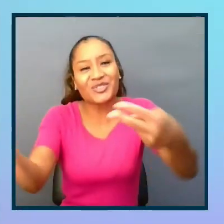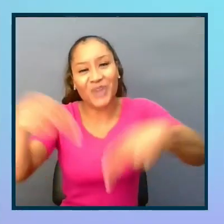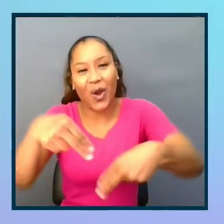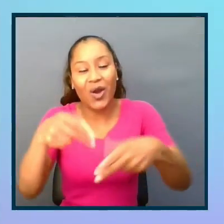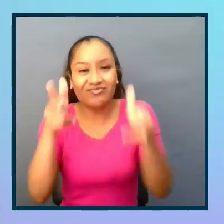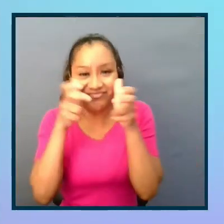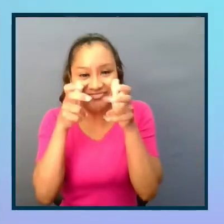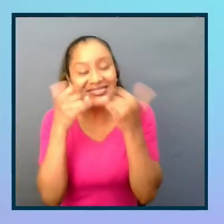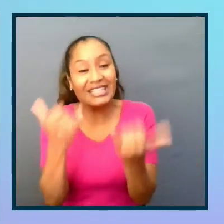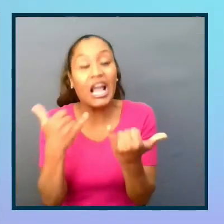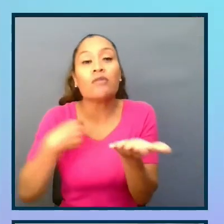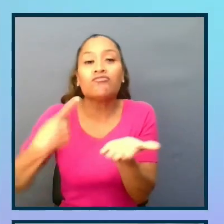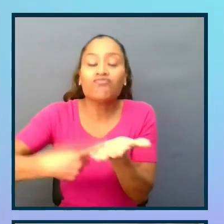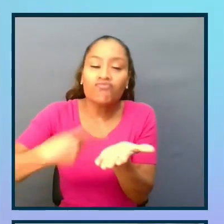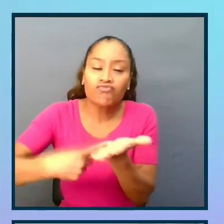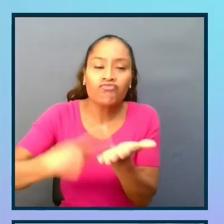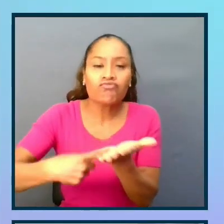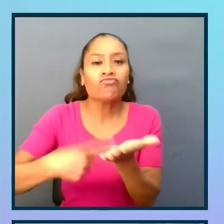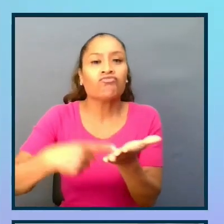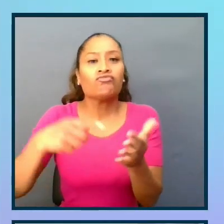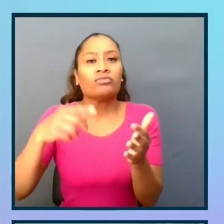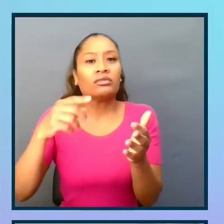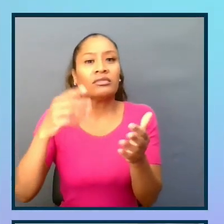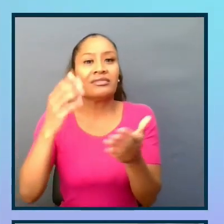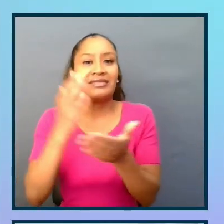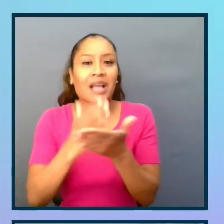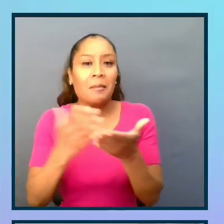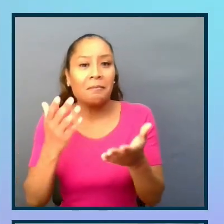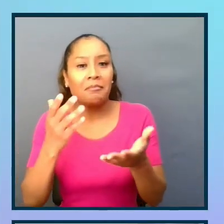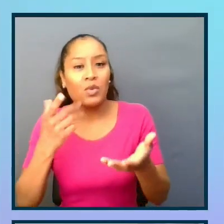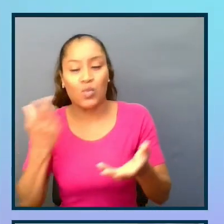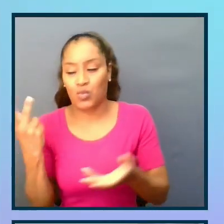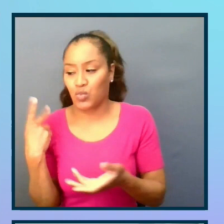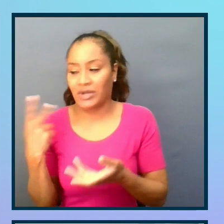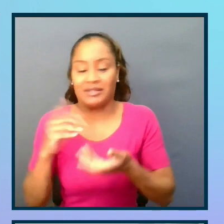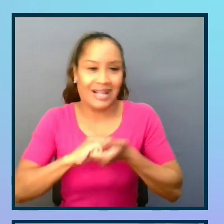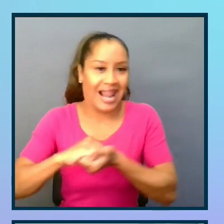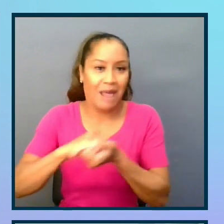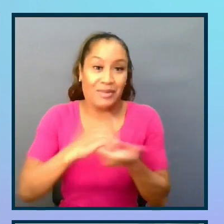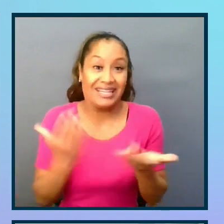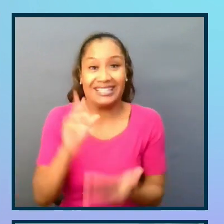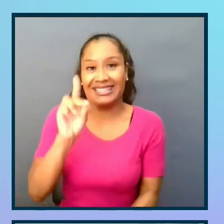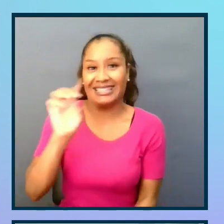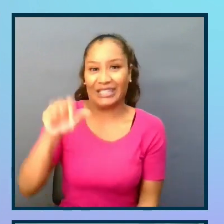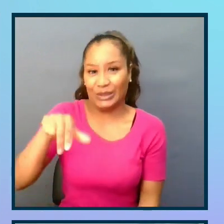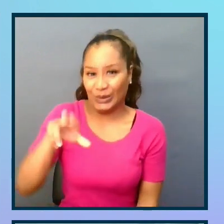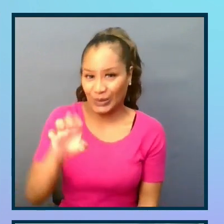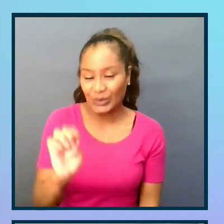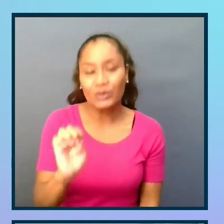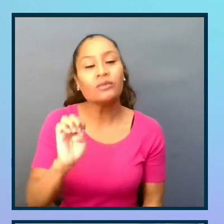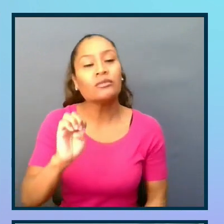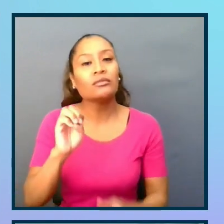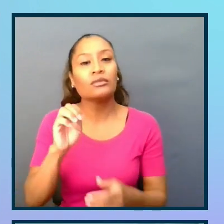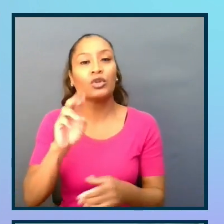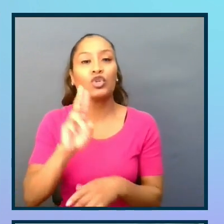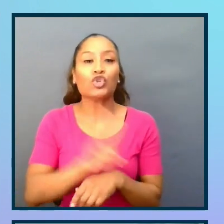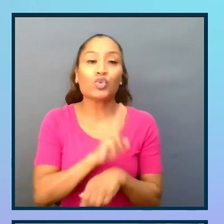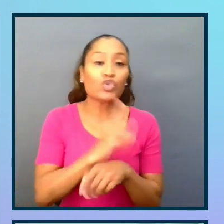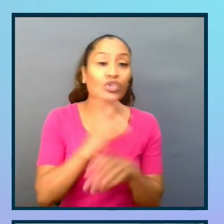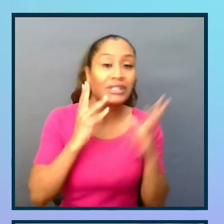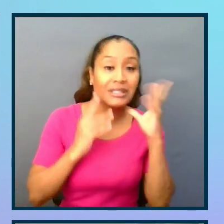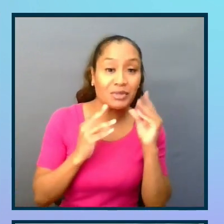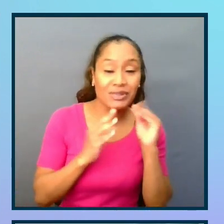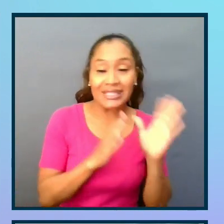we're going to be talking about some of the collaboration that we do here at Deque between user experience